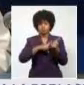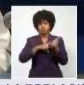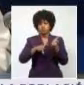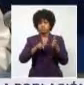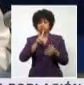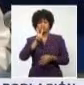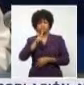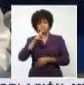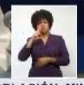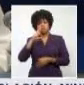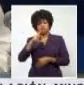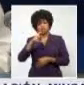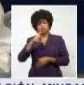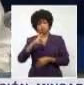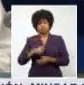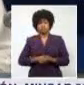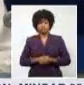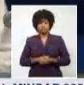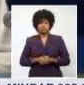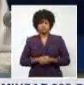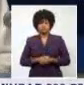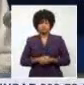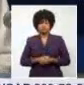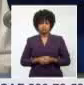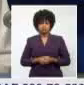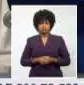Of the 6 confirmed cases,